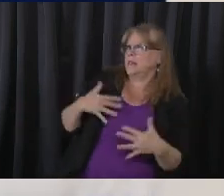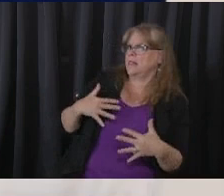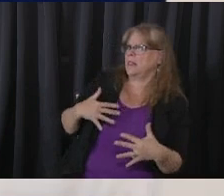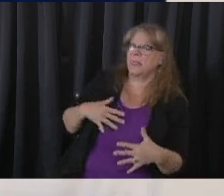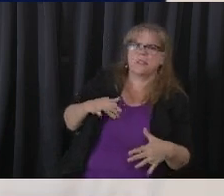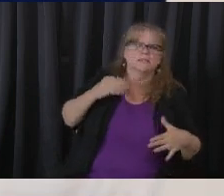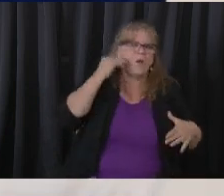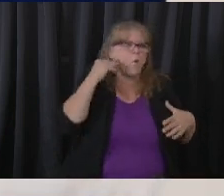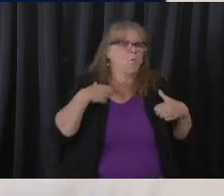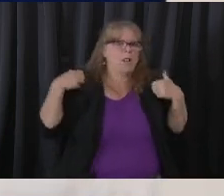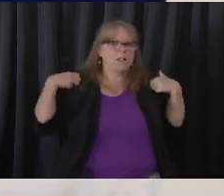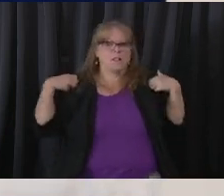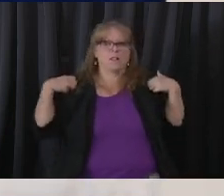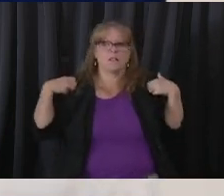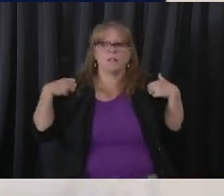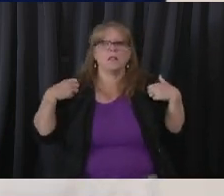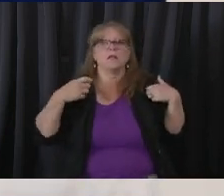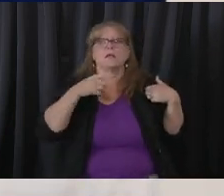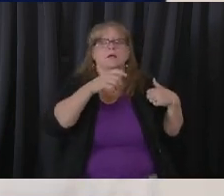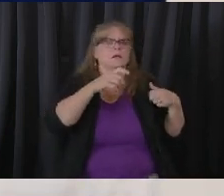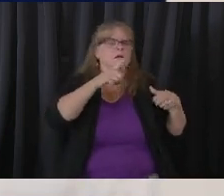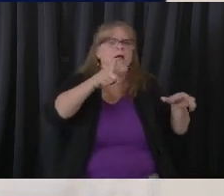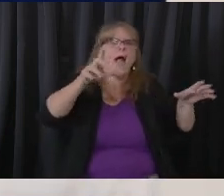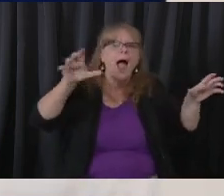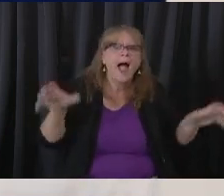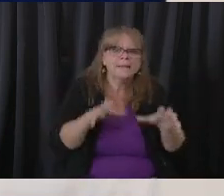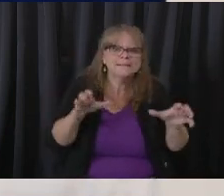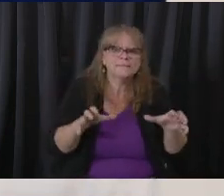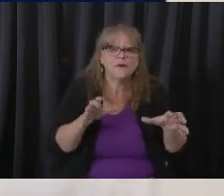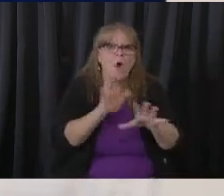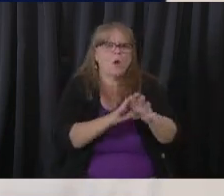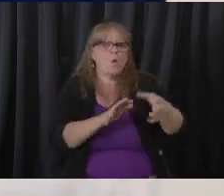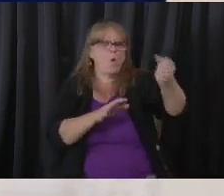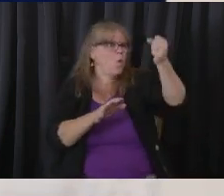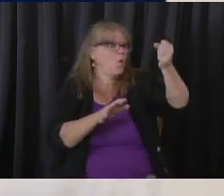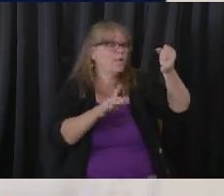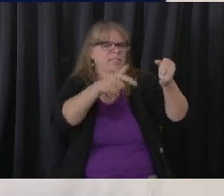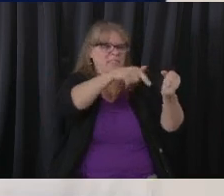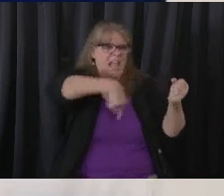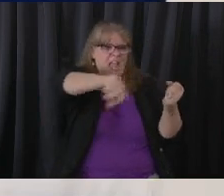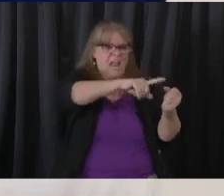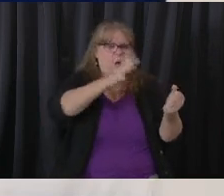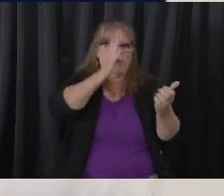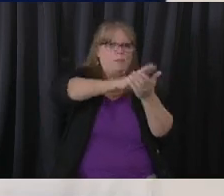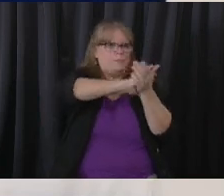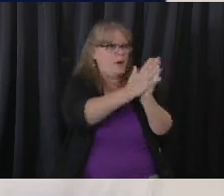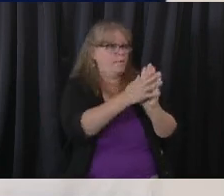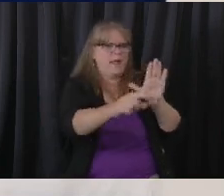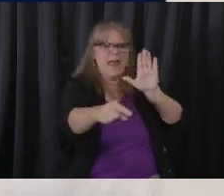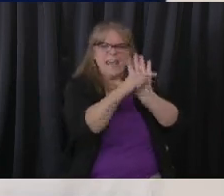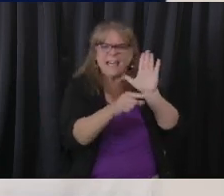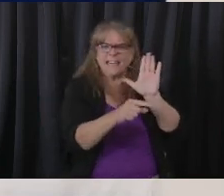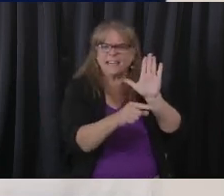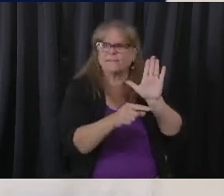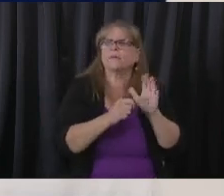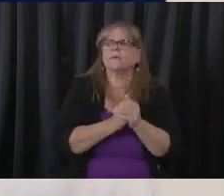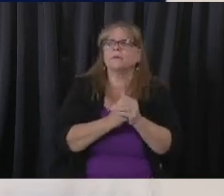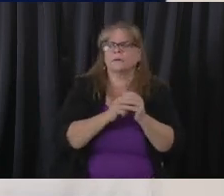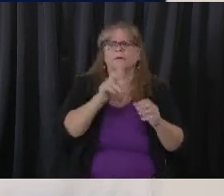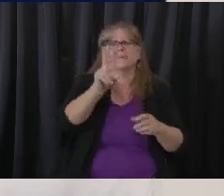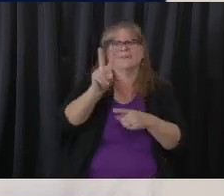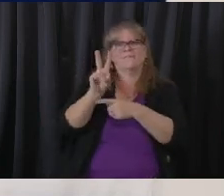be devastating to have that kind of setback. The virus doesn't care. It's here, and we need to continue